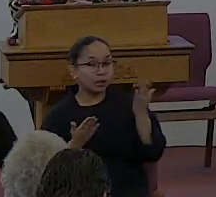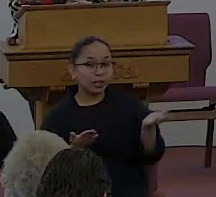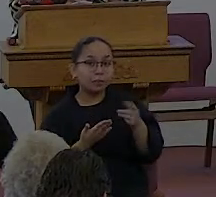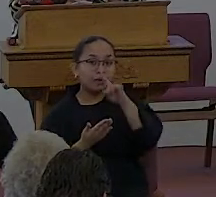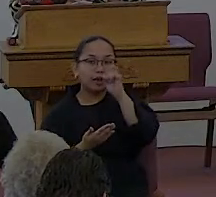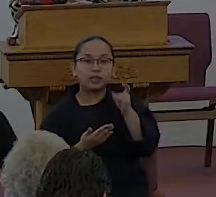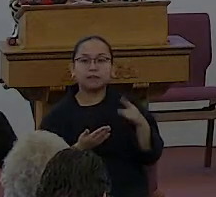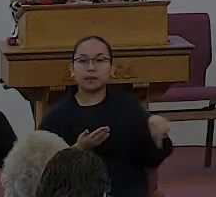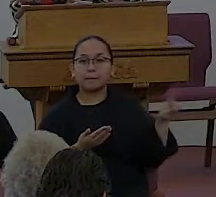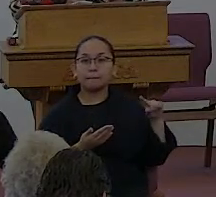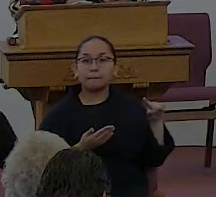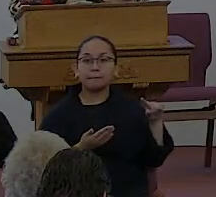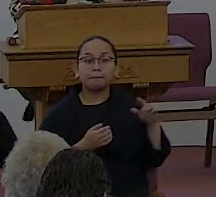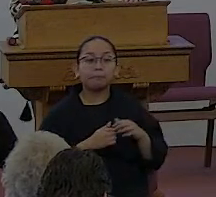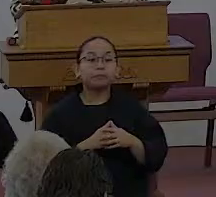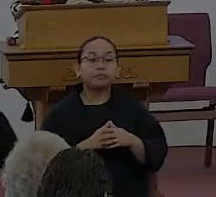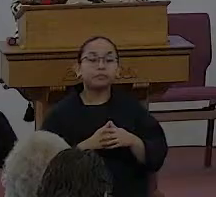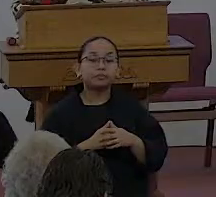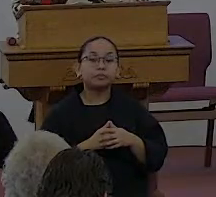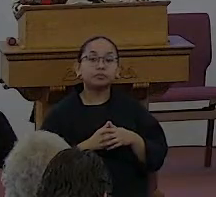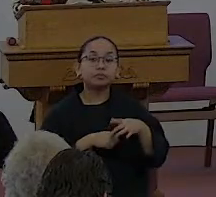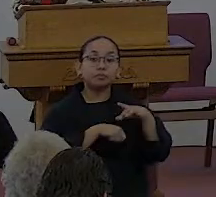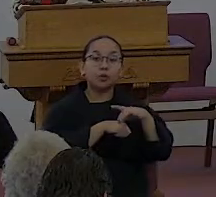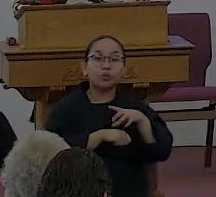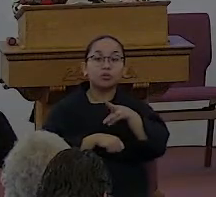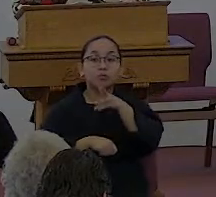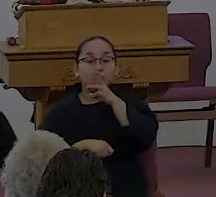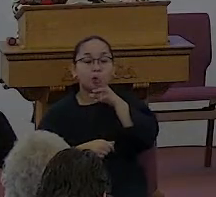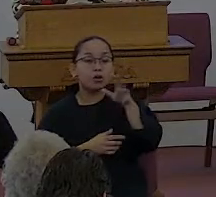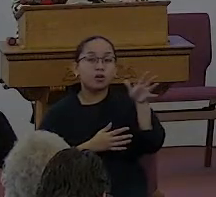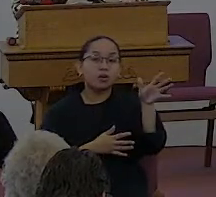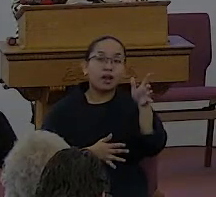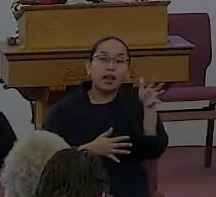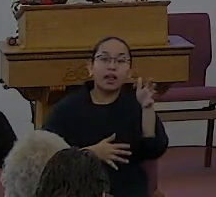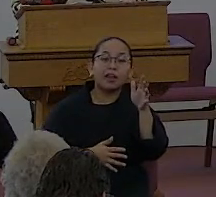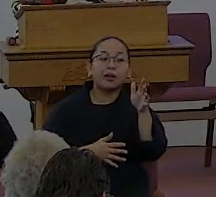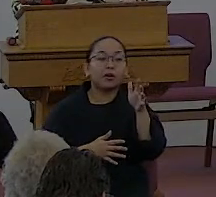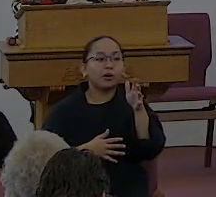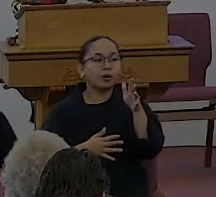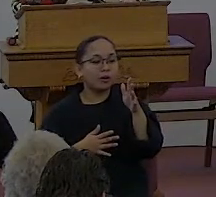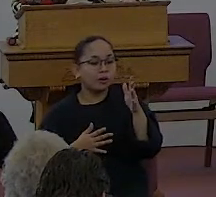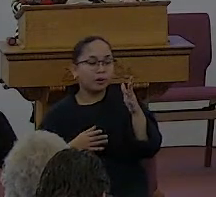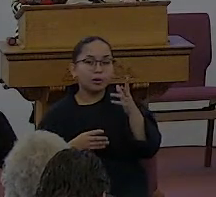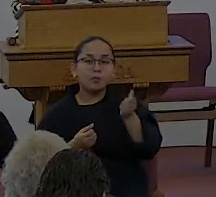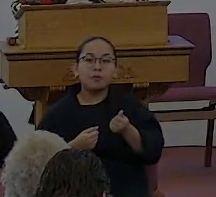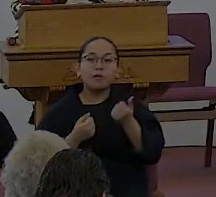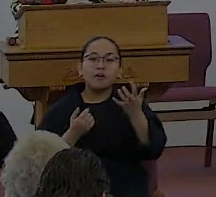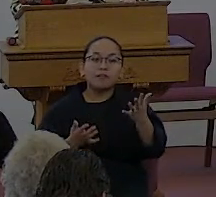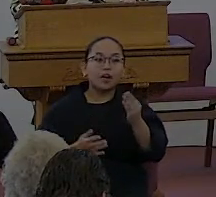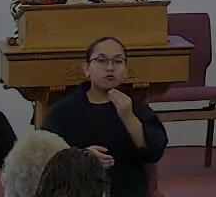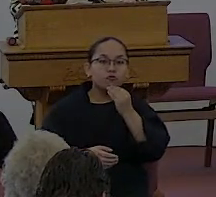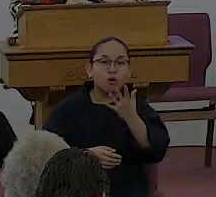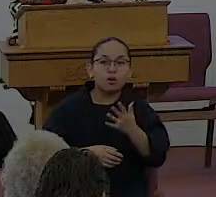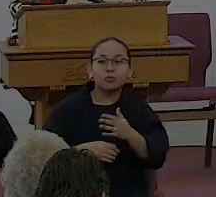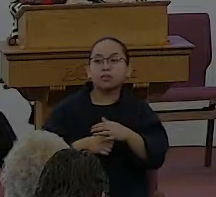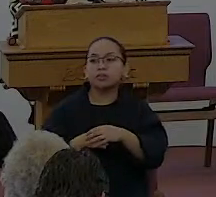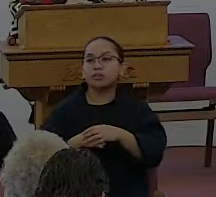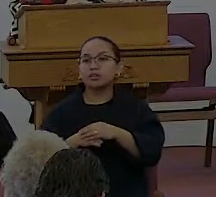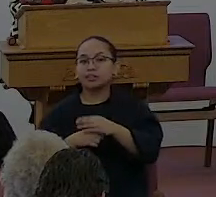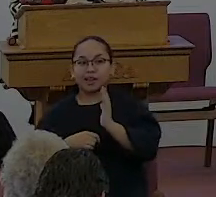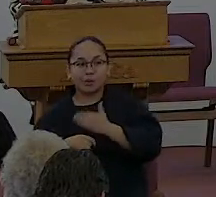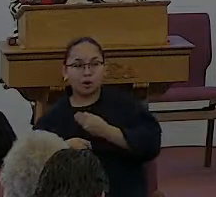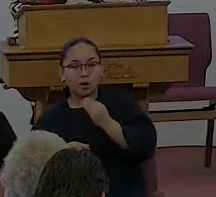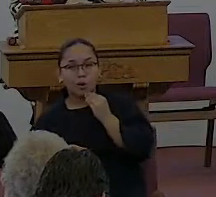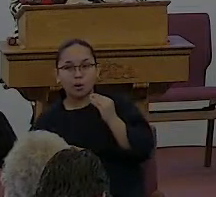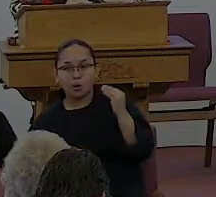The elements work together and provide air for us to breathe, land for our homes, warmth and water, which are